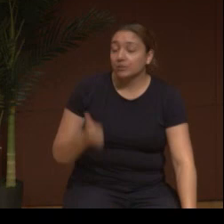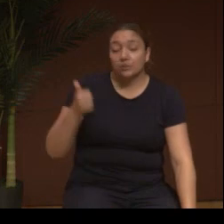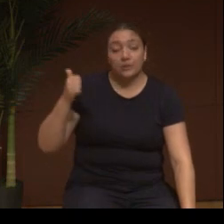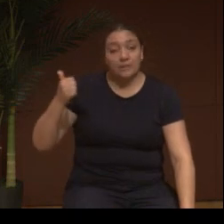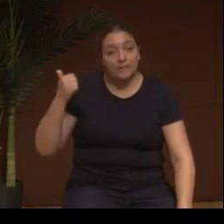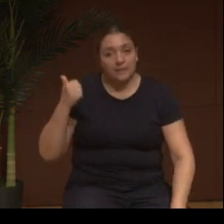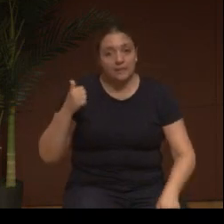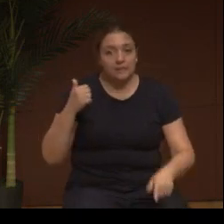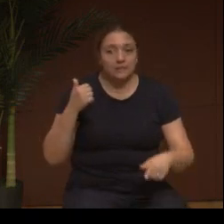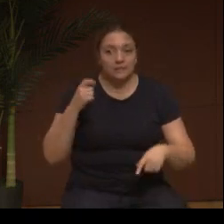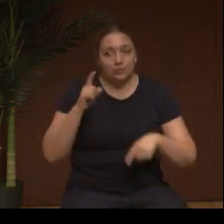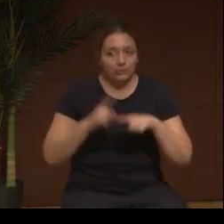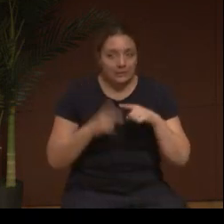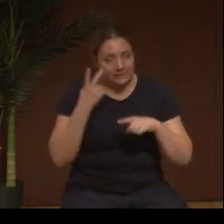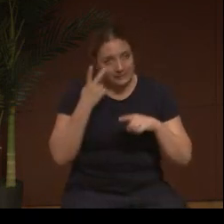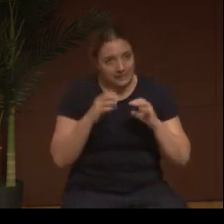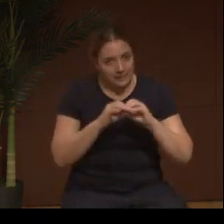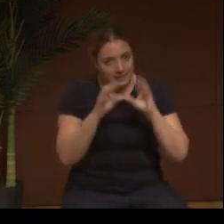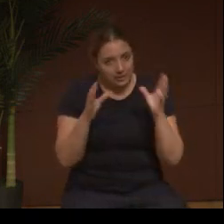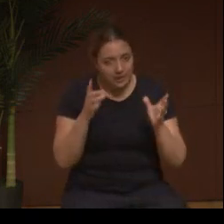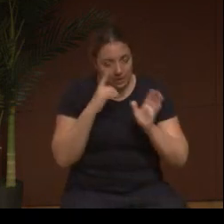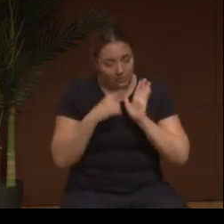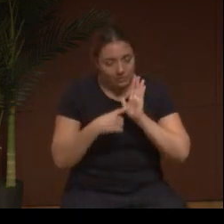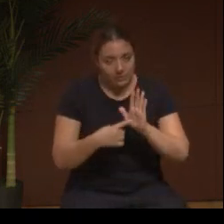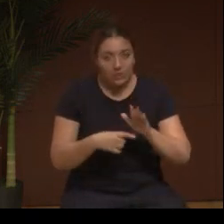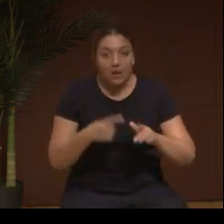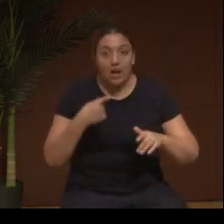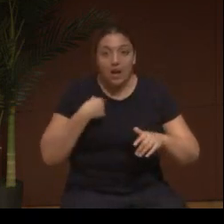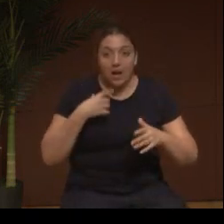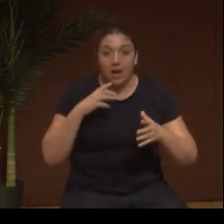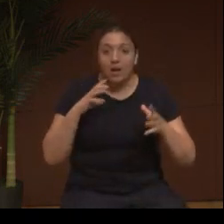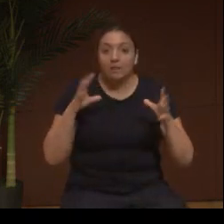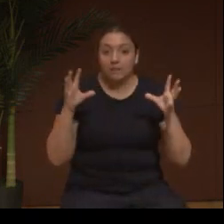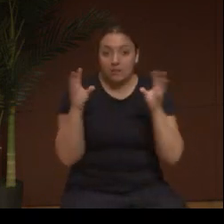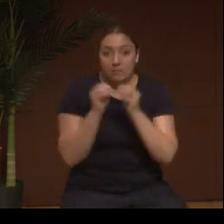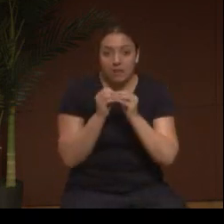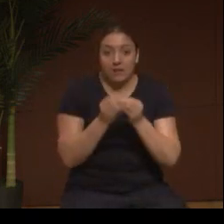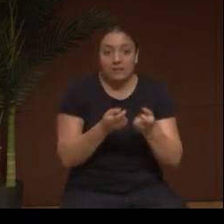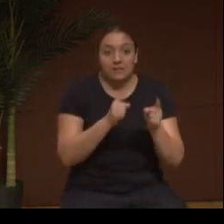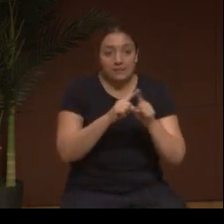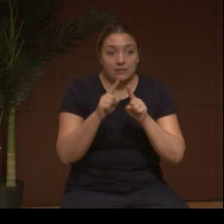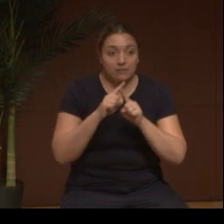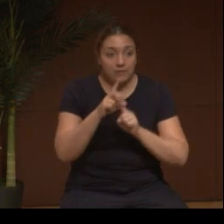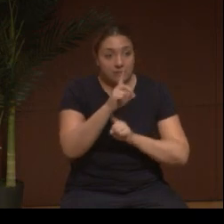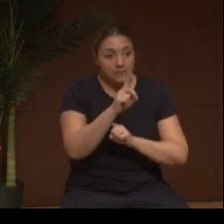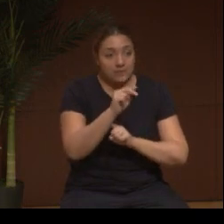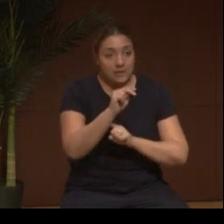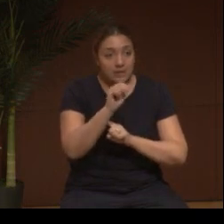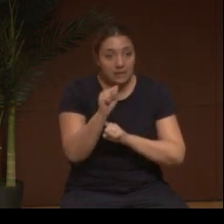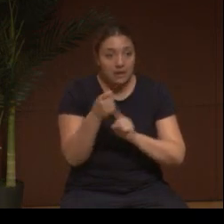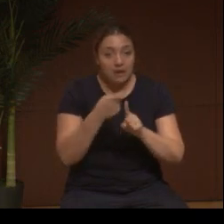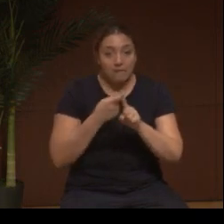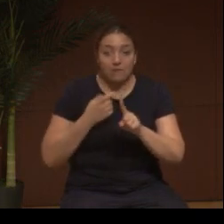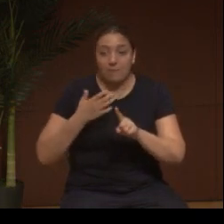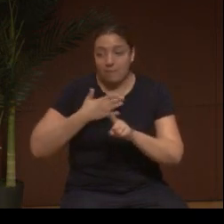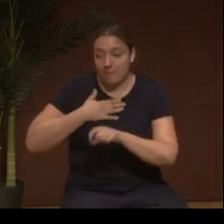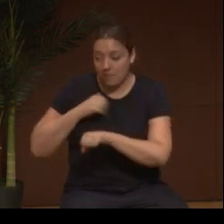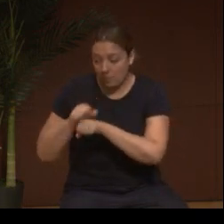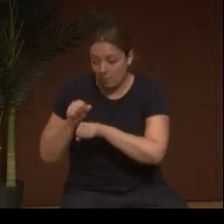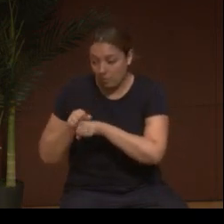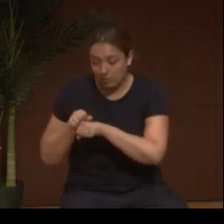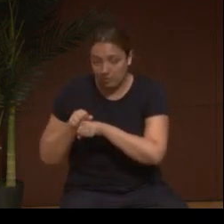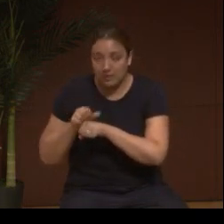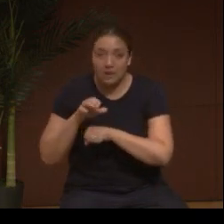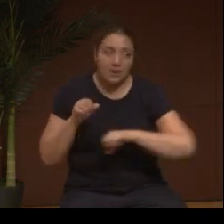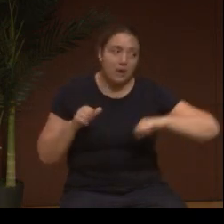you can't really see, but I will tell you what's here, I have combined the mitochondrial families or haplogroups from some of my work as well as work